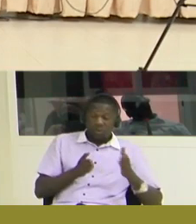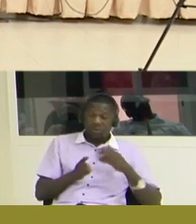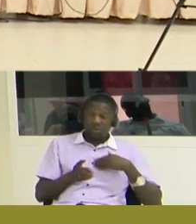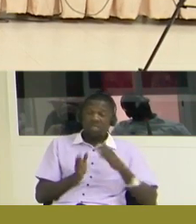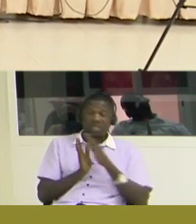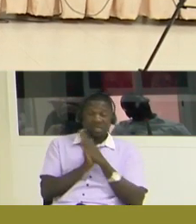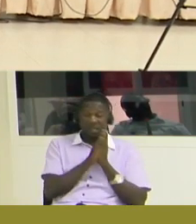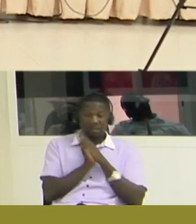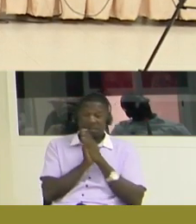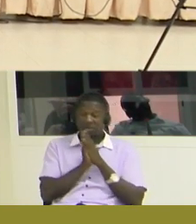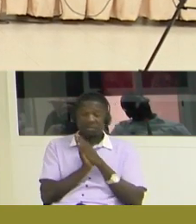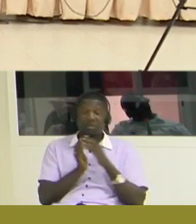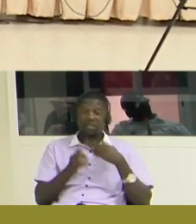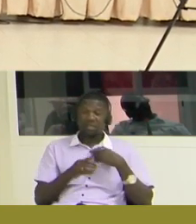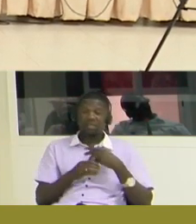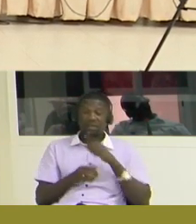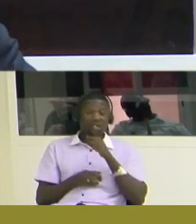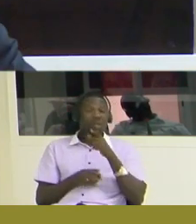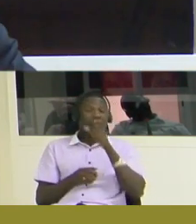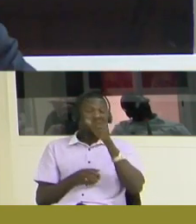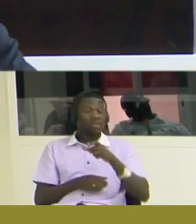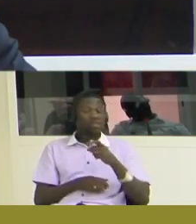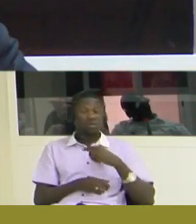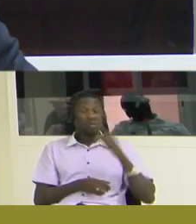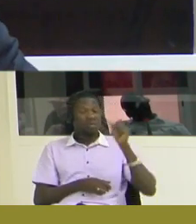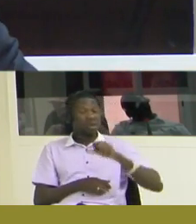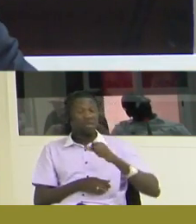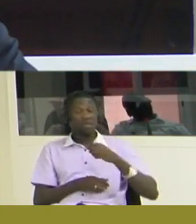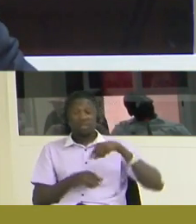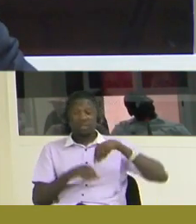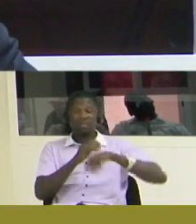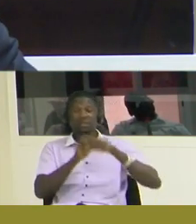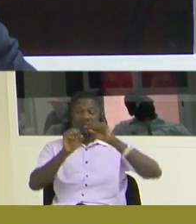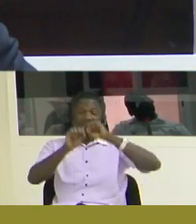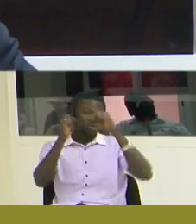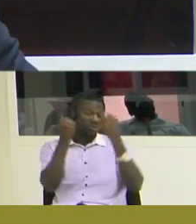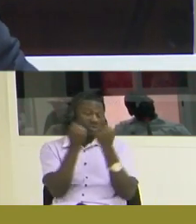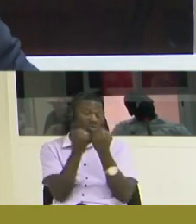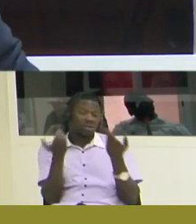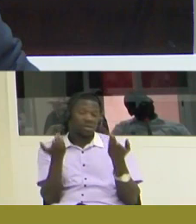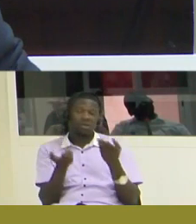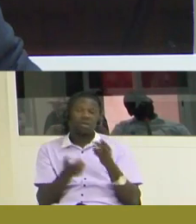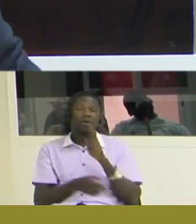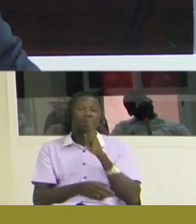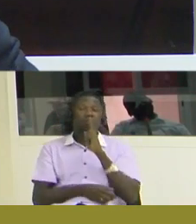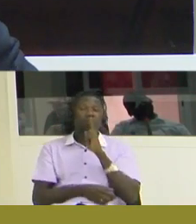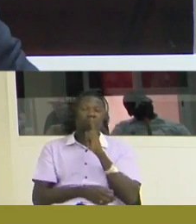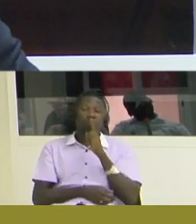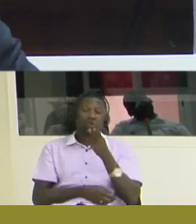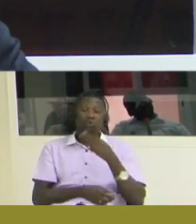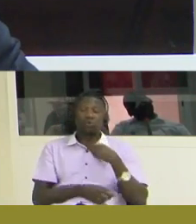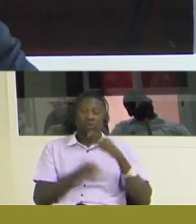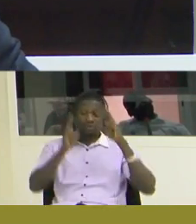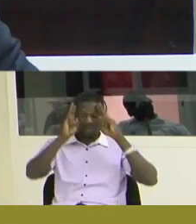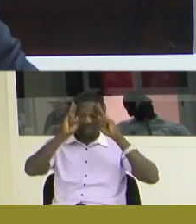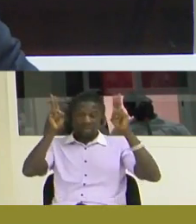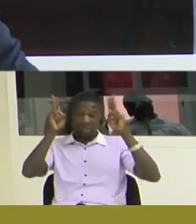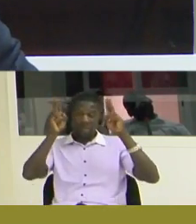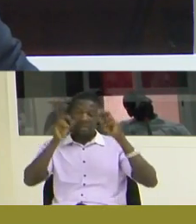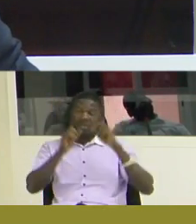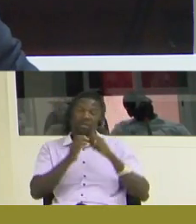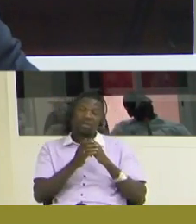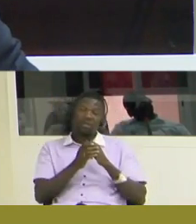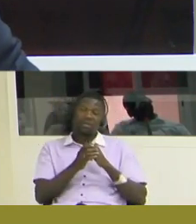him who was violent in society who had who the president had